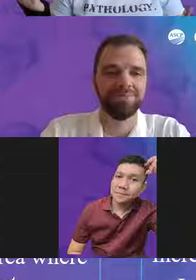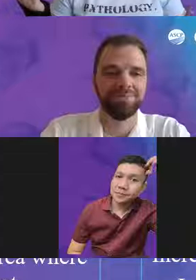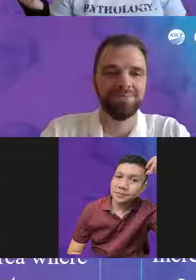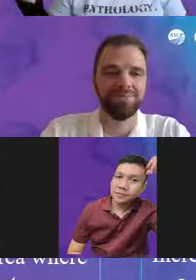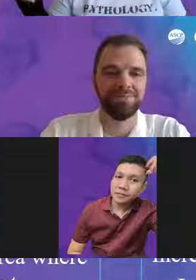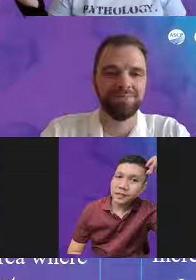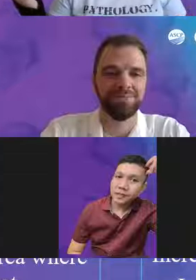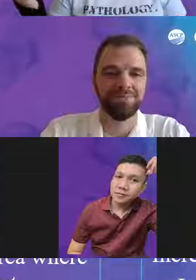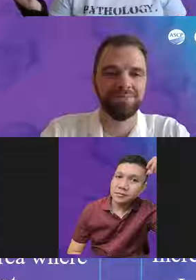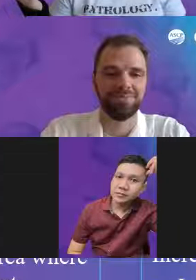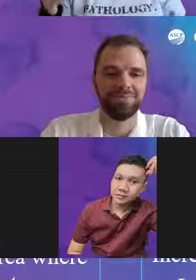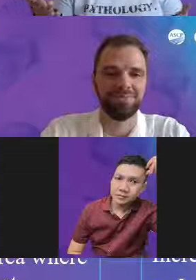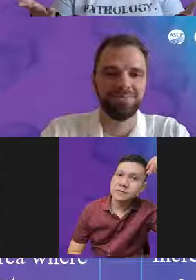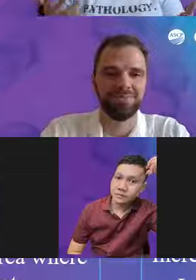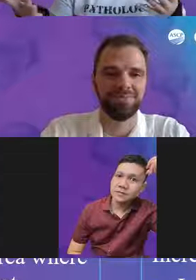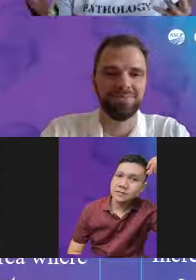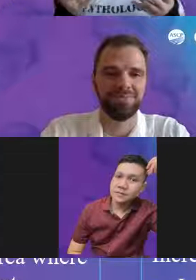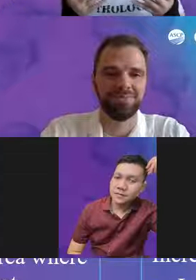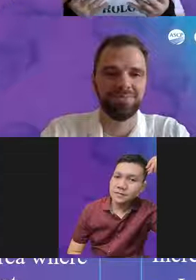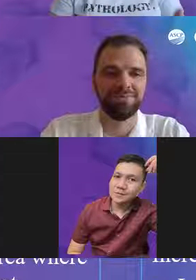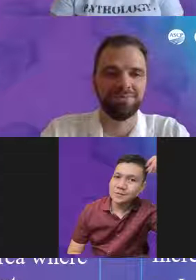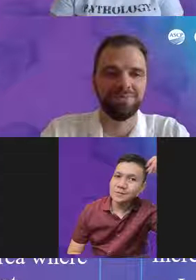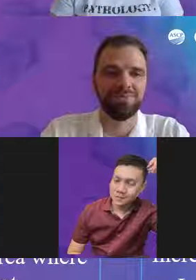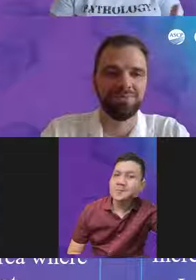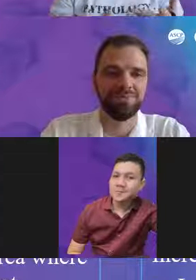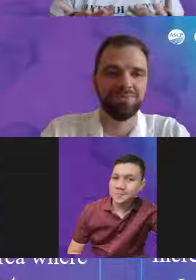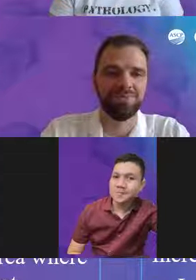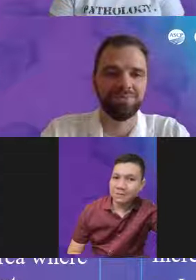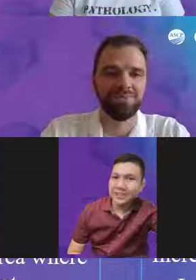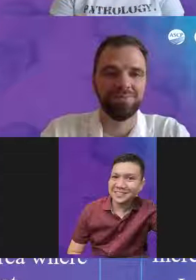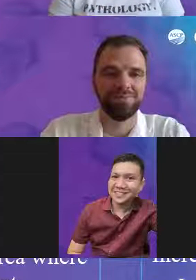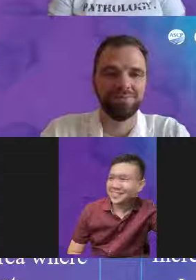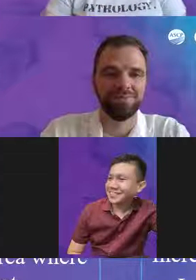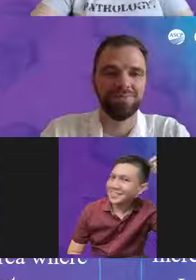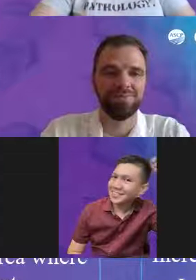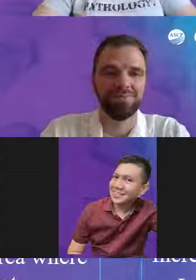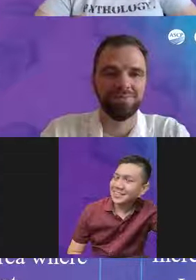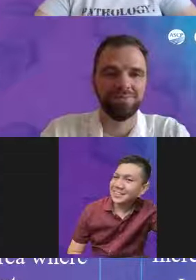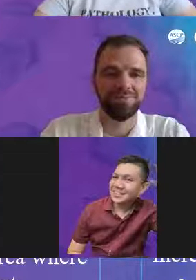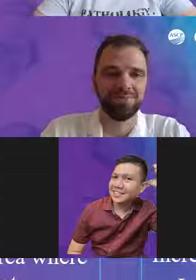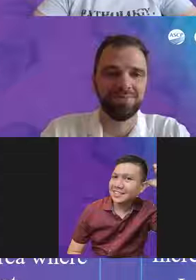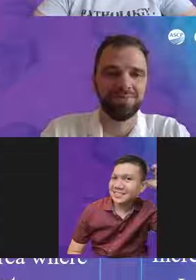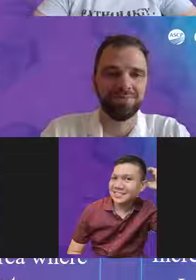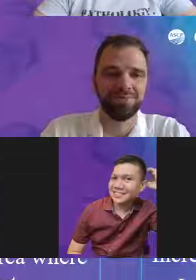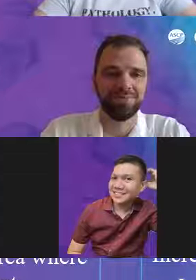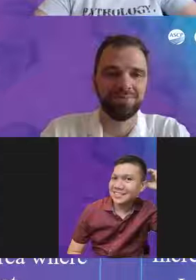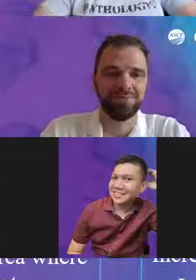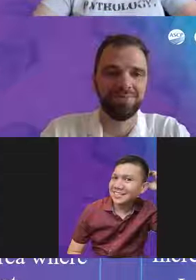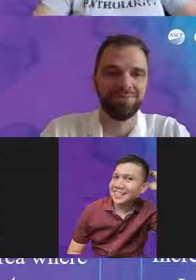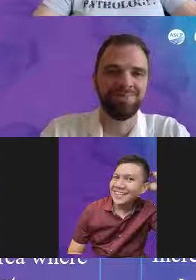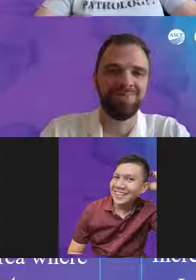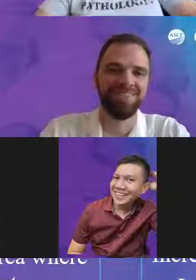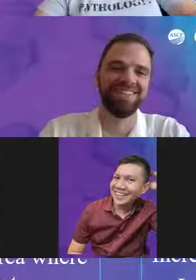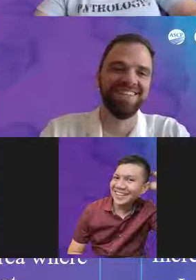MCHC is not really going to be affected too much, right? Because it's the mean, it's an average. Right. So statistics, ladies and